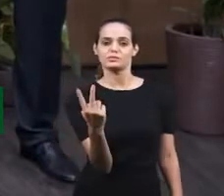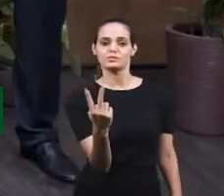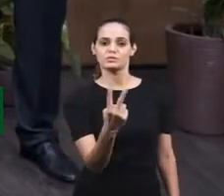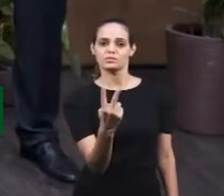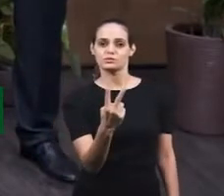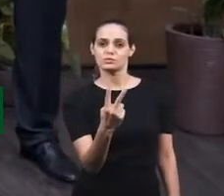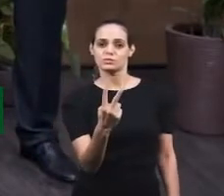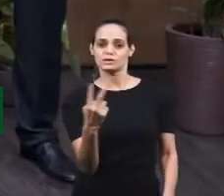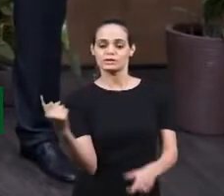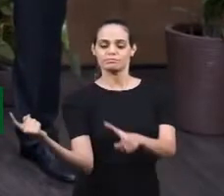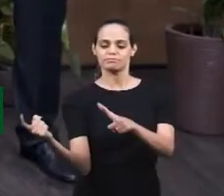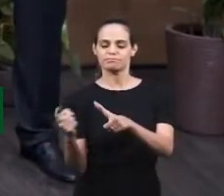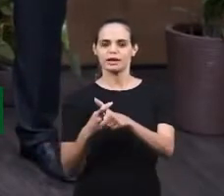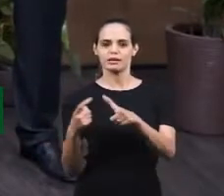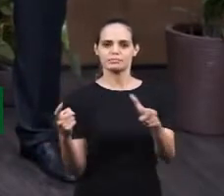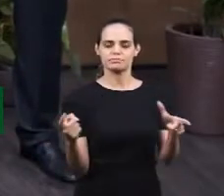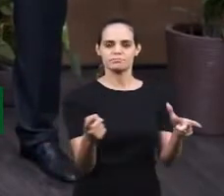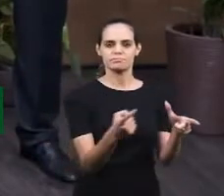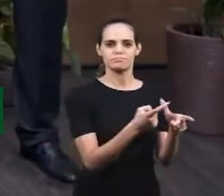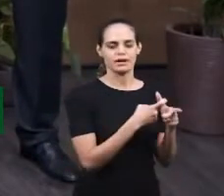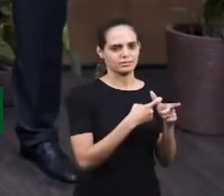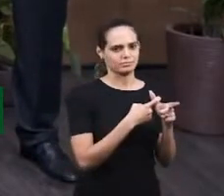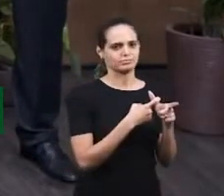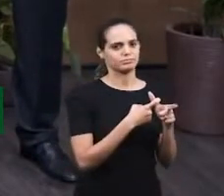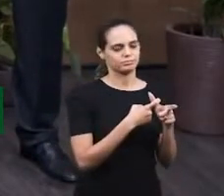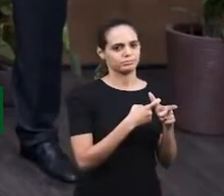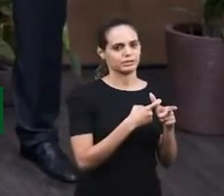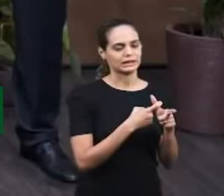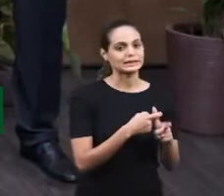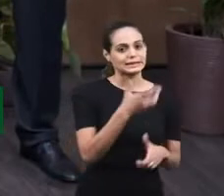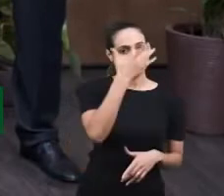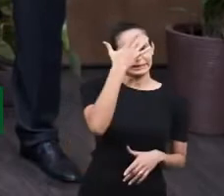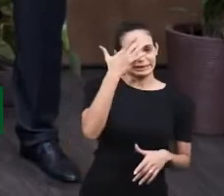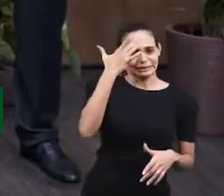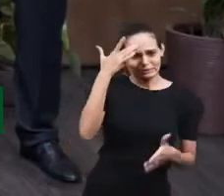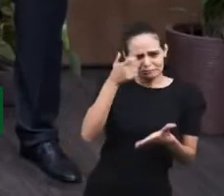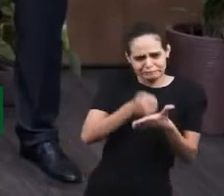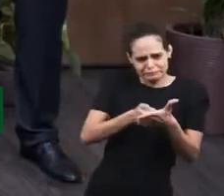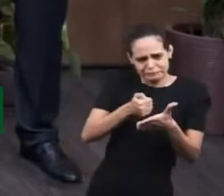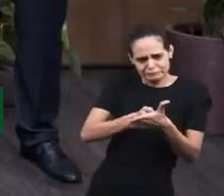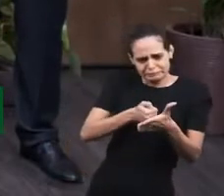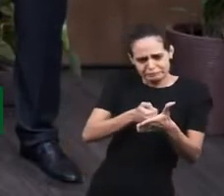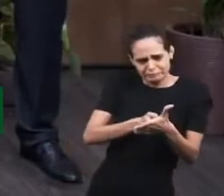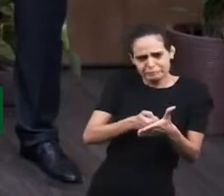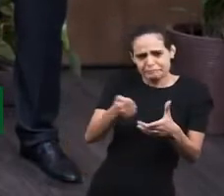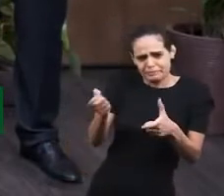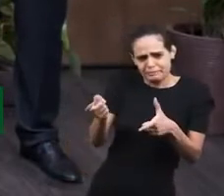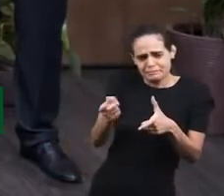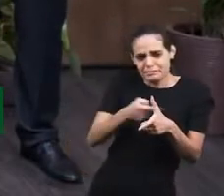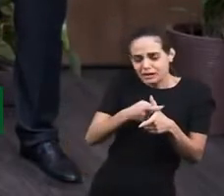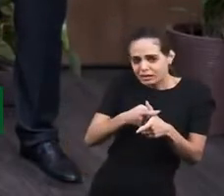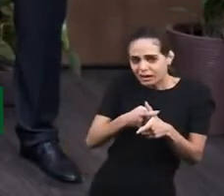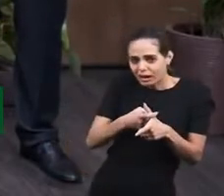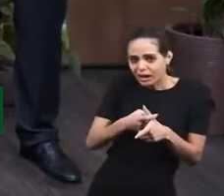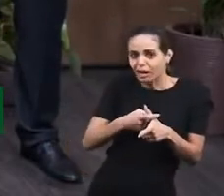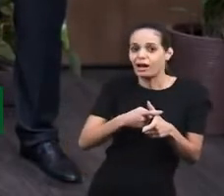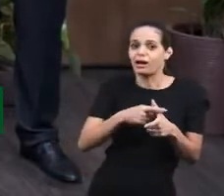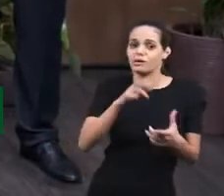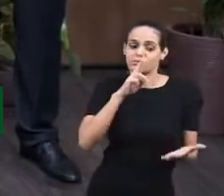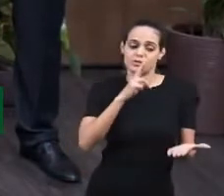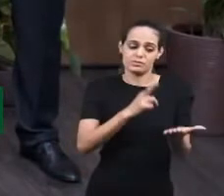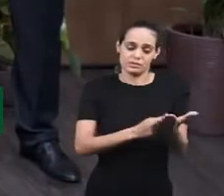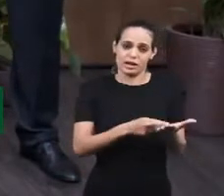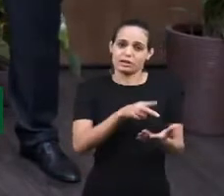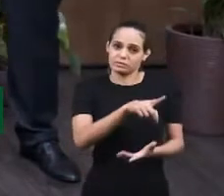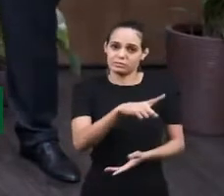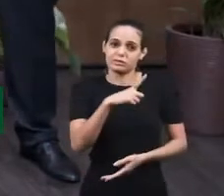debts and the reflections of the wickedness of the creditor, the uncompassionate creditor, in his